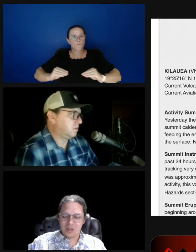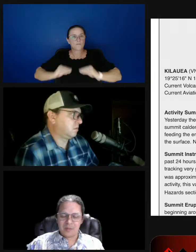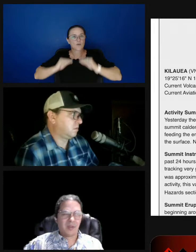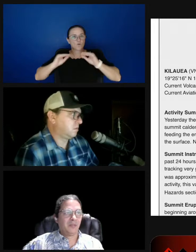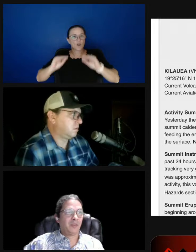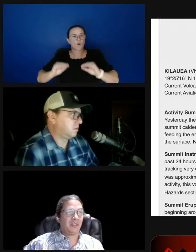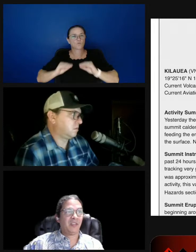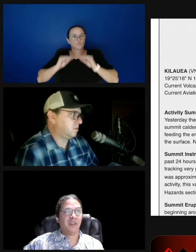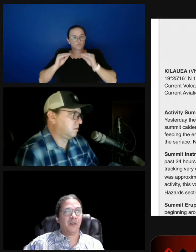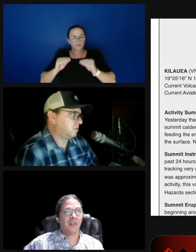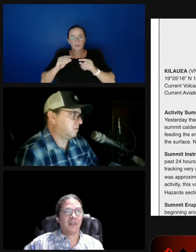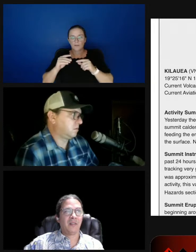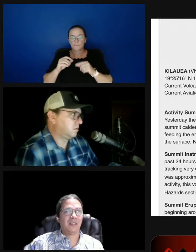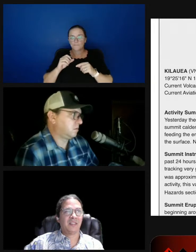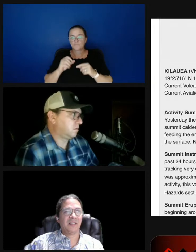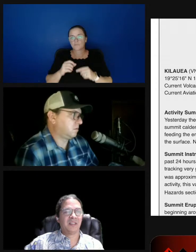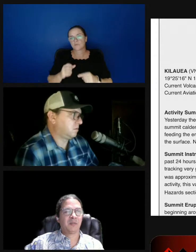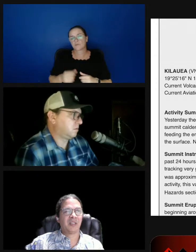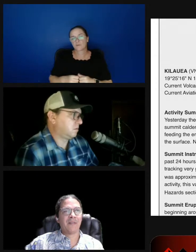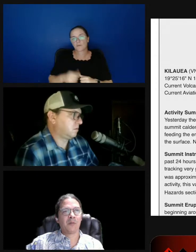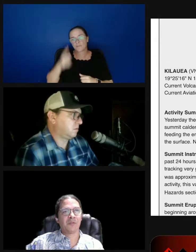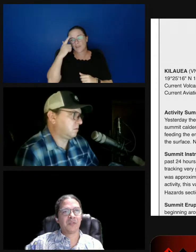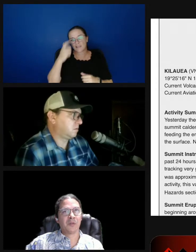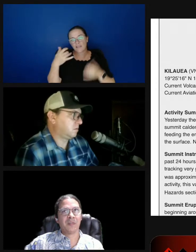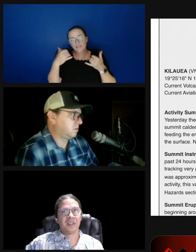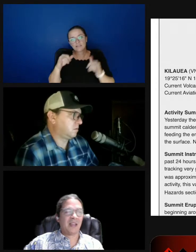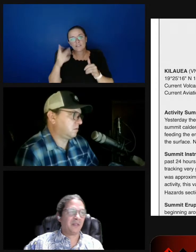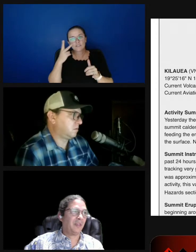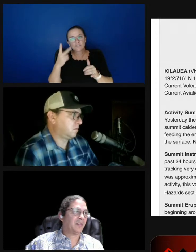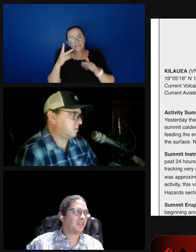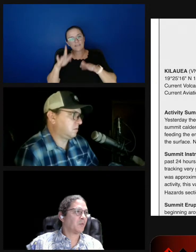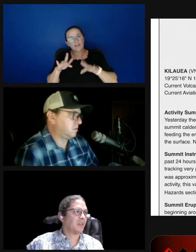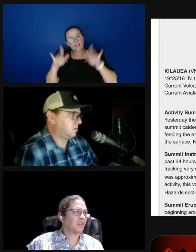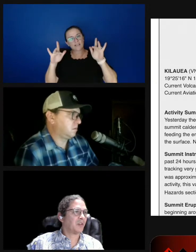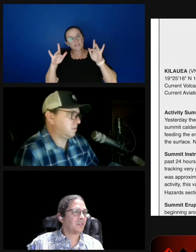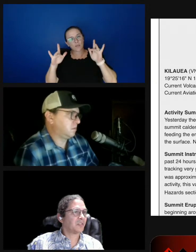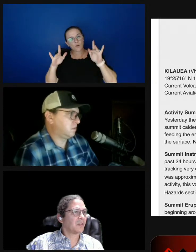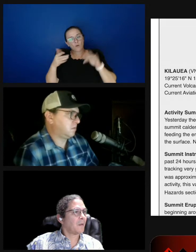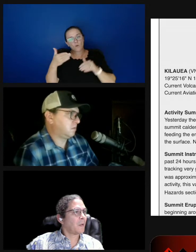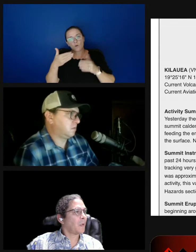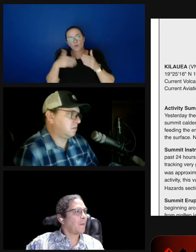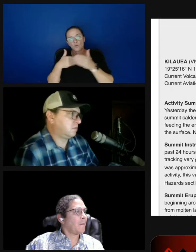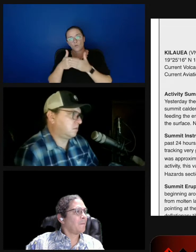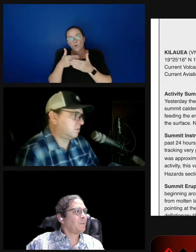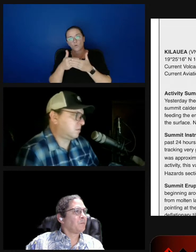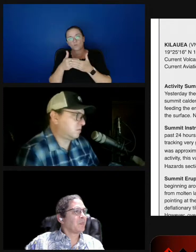magma column, because of what they say here, that they still see lava close to the surface at the vents when this occurs.